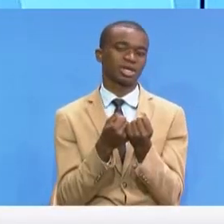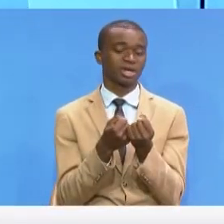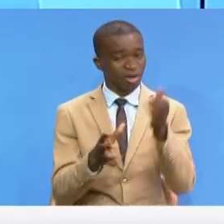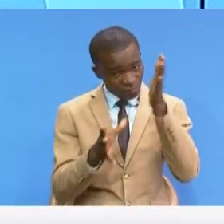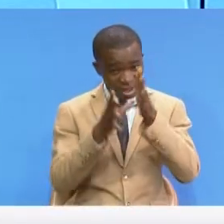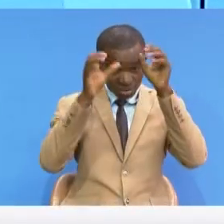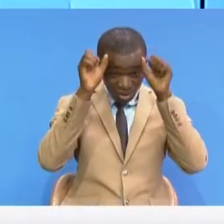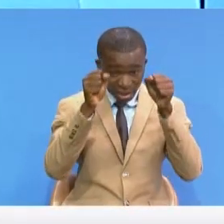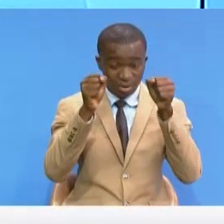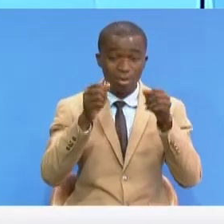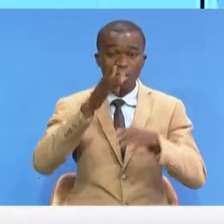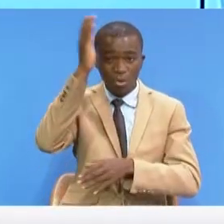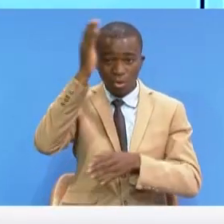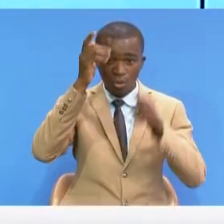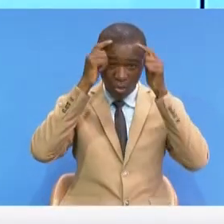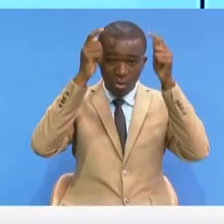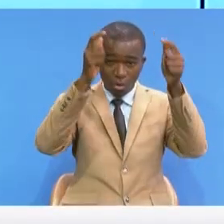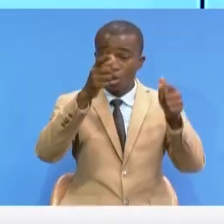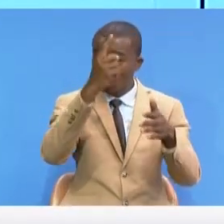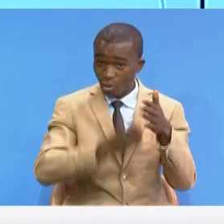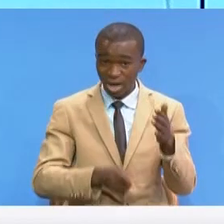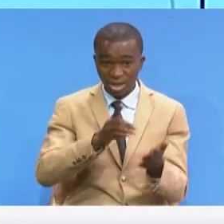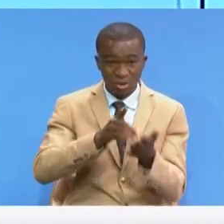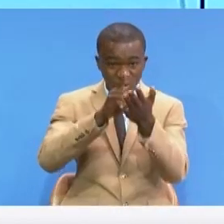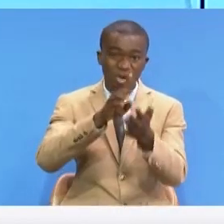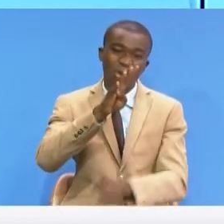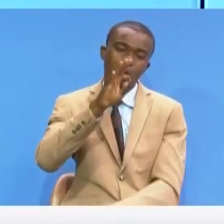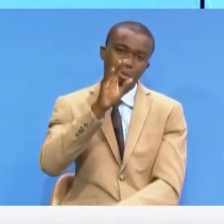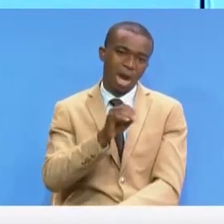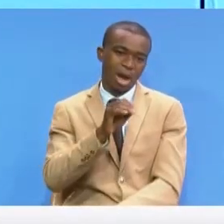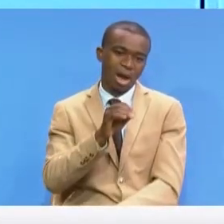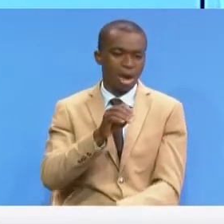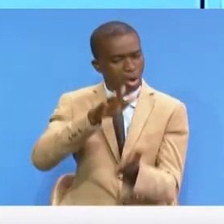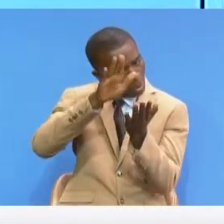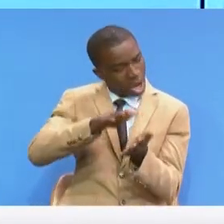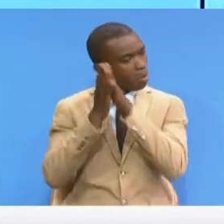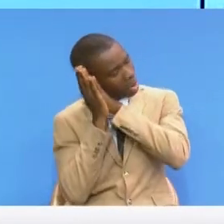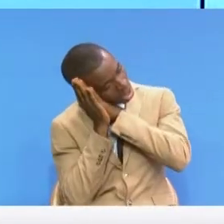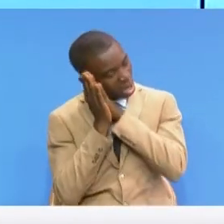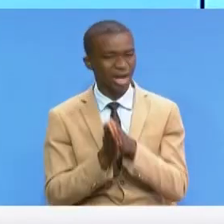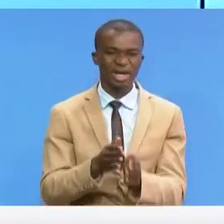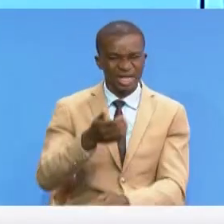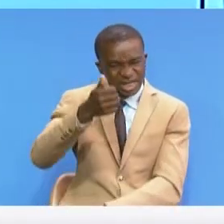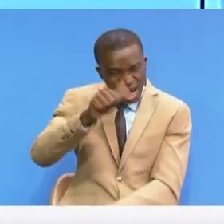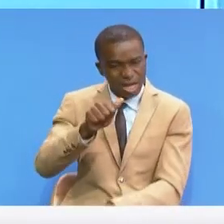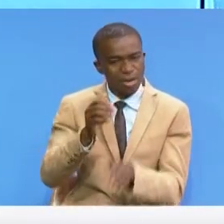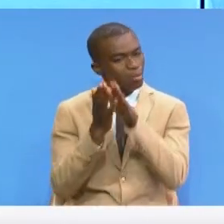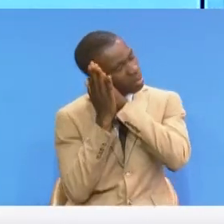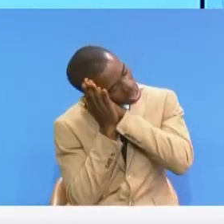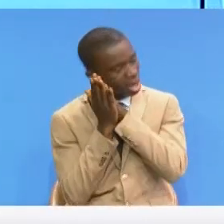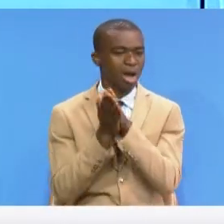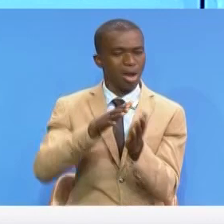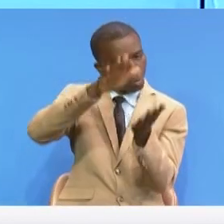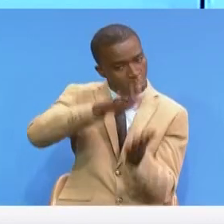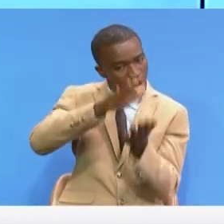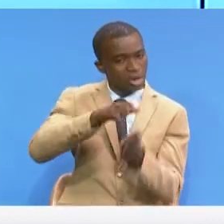speaking at the handover ceremony of the donation of 40 single hospital mattresses and 10 ordinary mattresses, which he